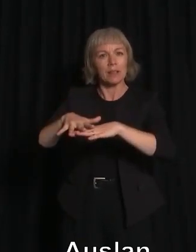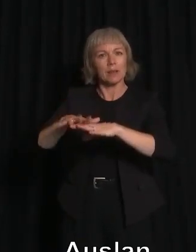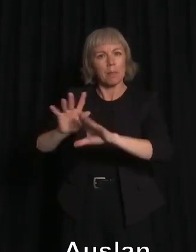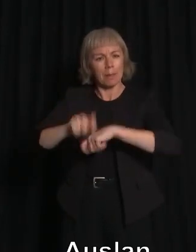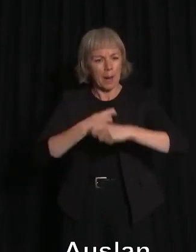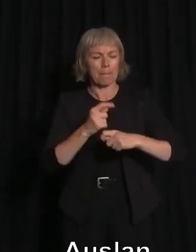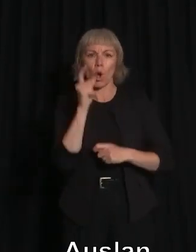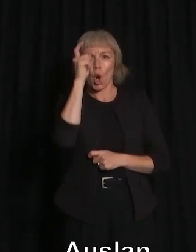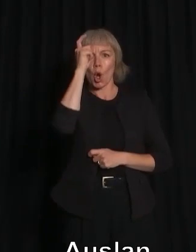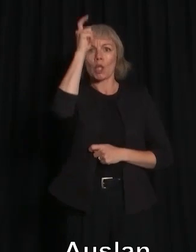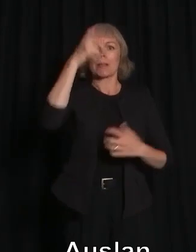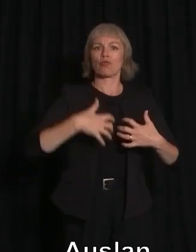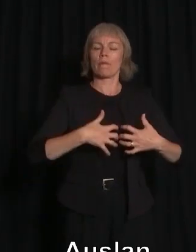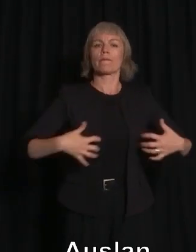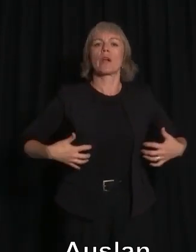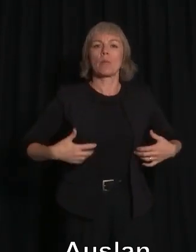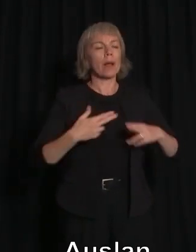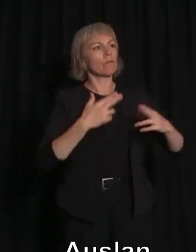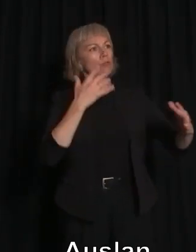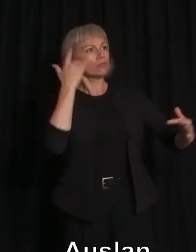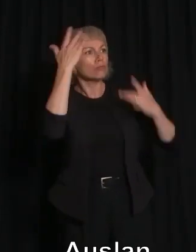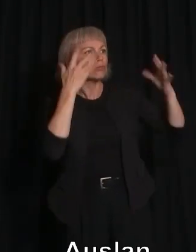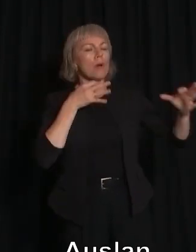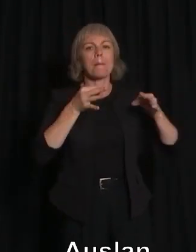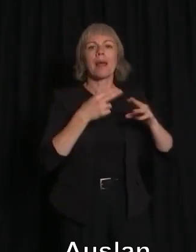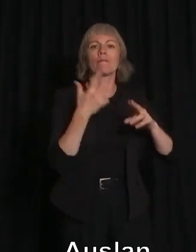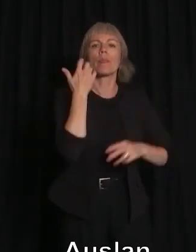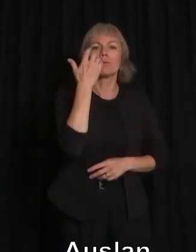framework building in its most resonant form.